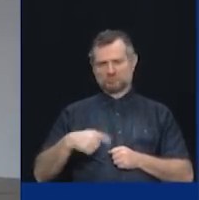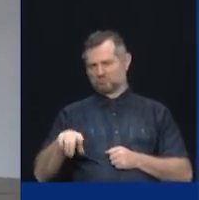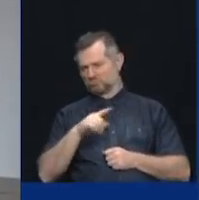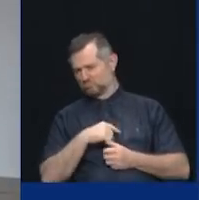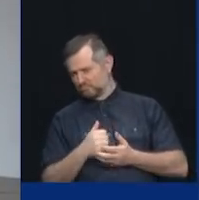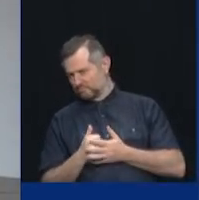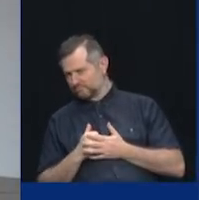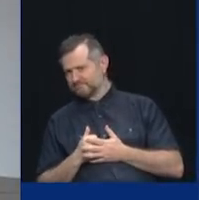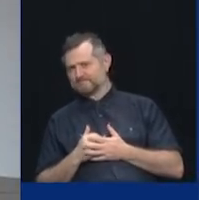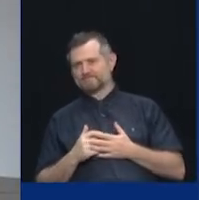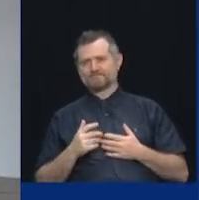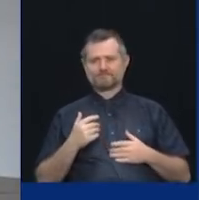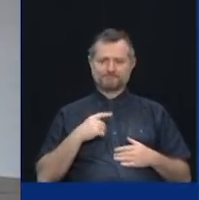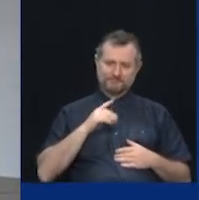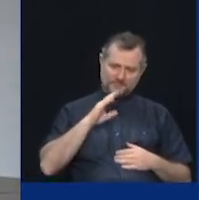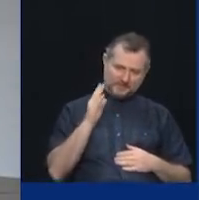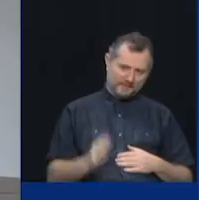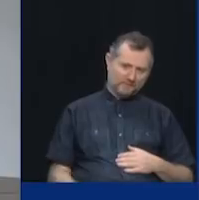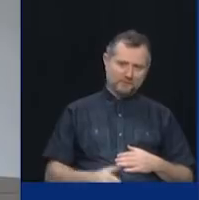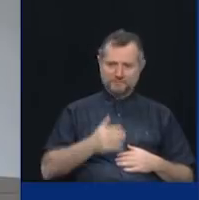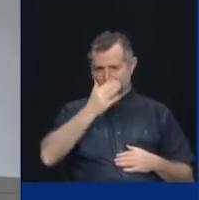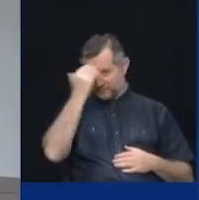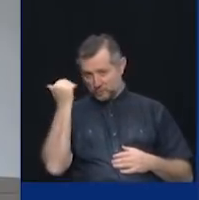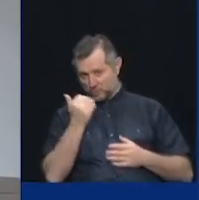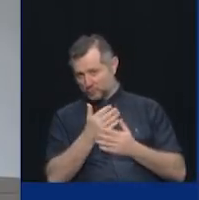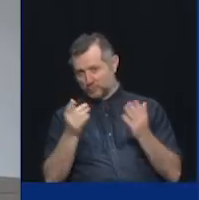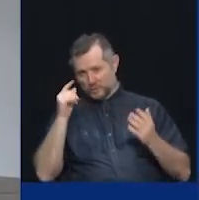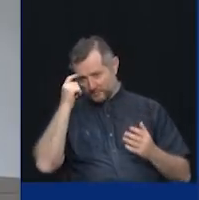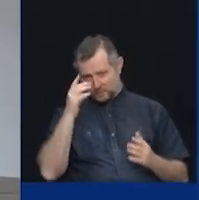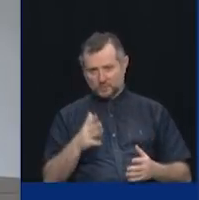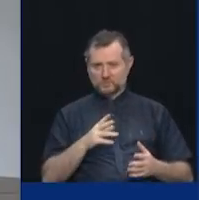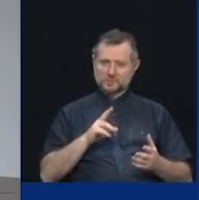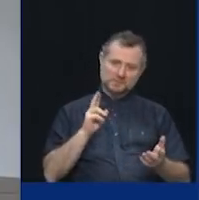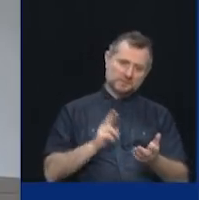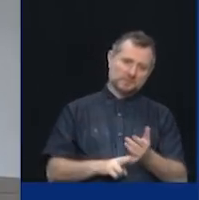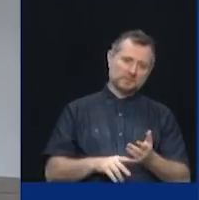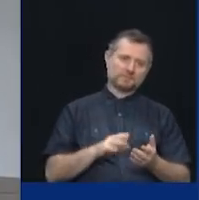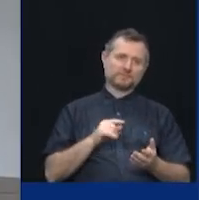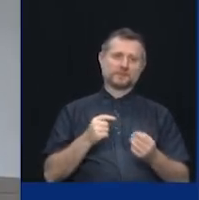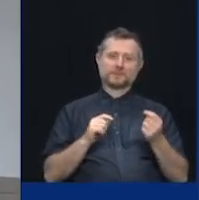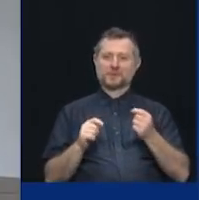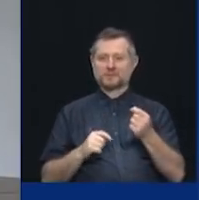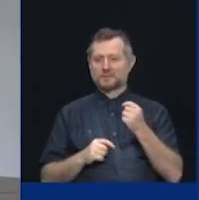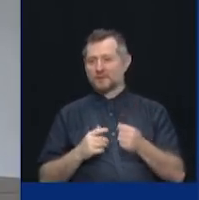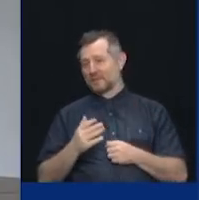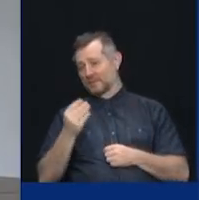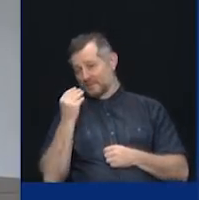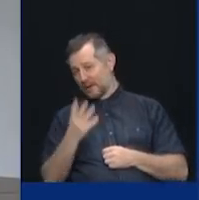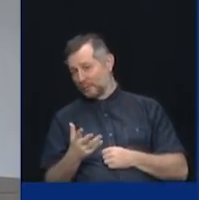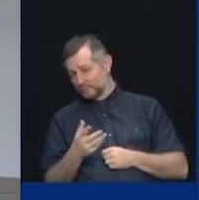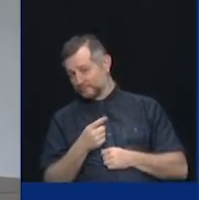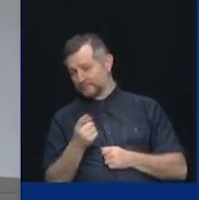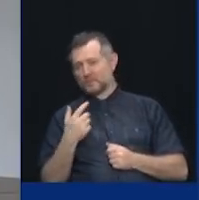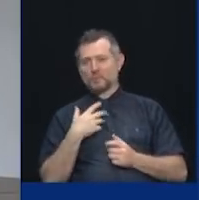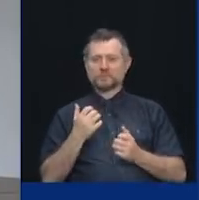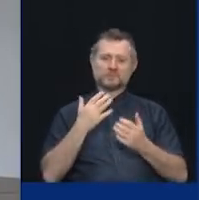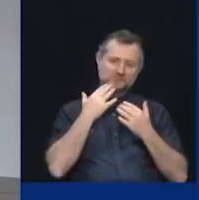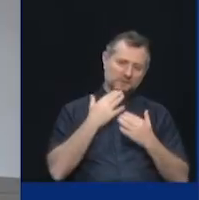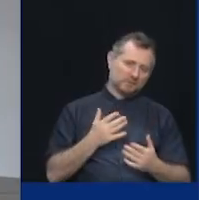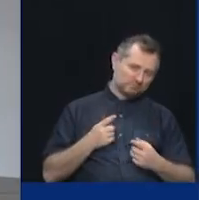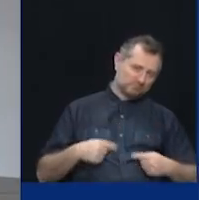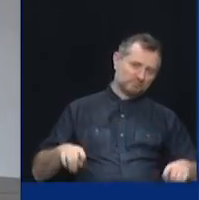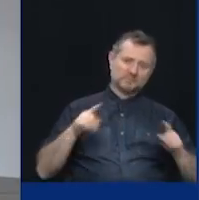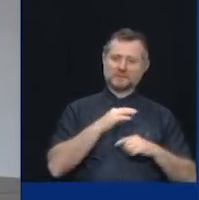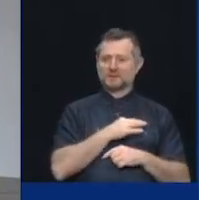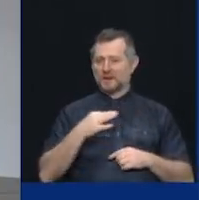never, ever forget you for this. And all I can say is that I want to thank all of the staff that work